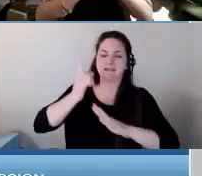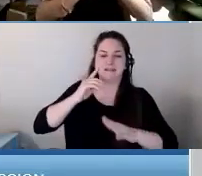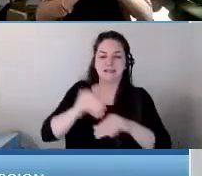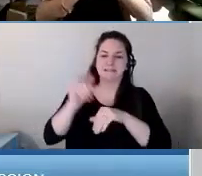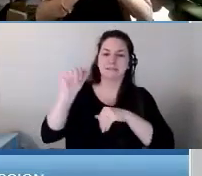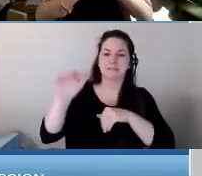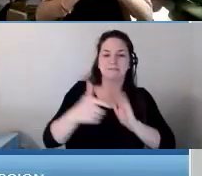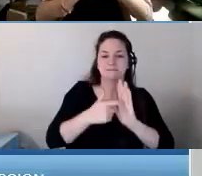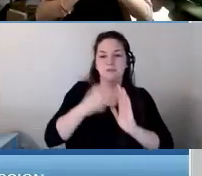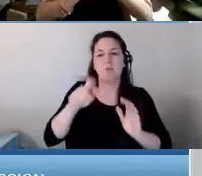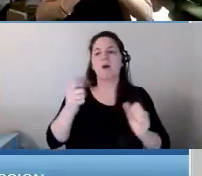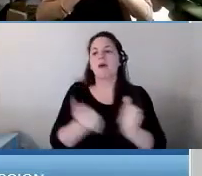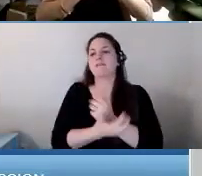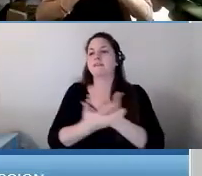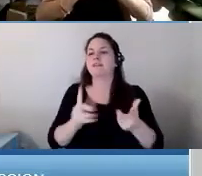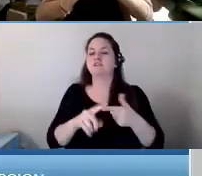or